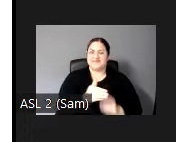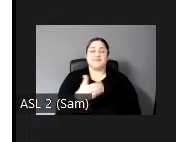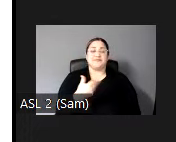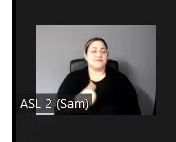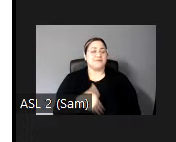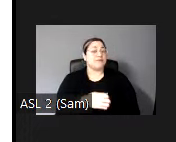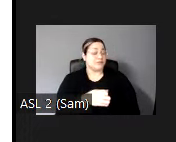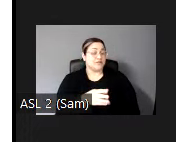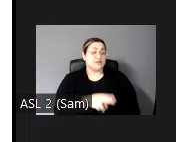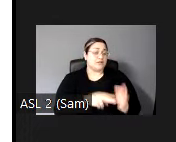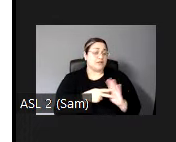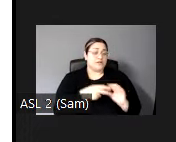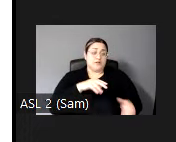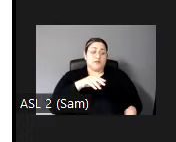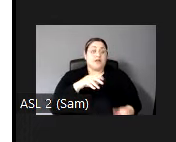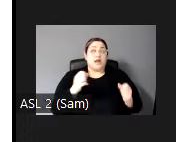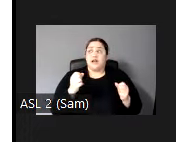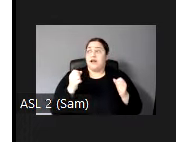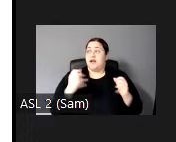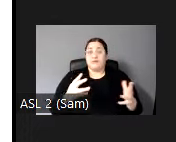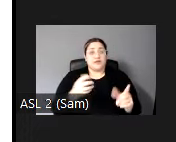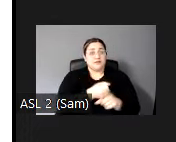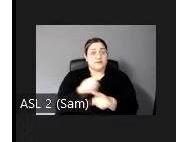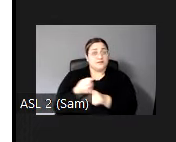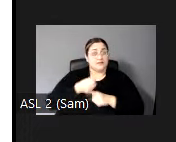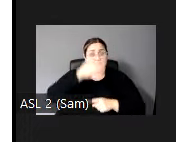facing dementia by millions, literally.